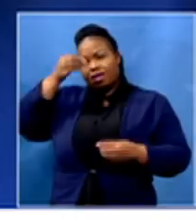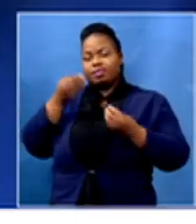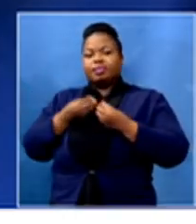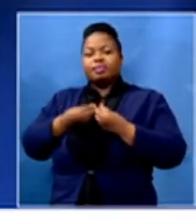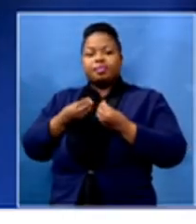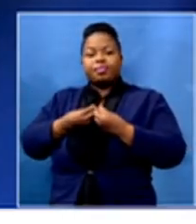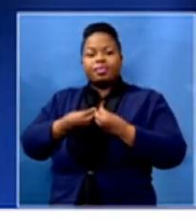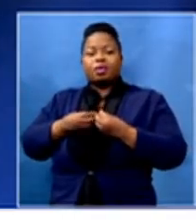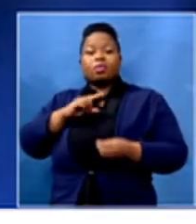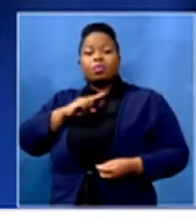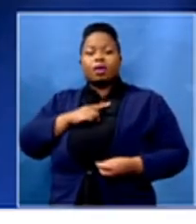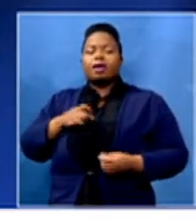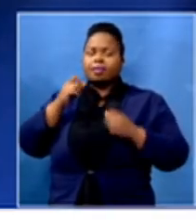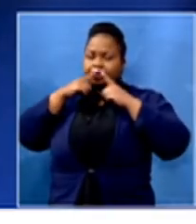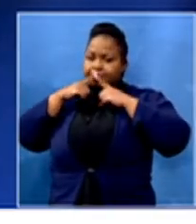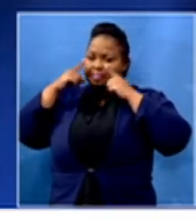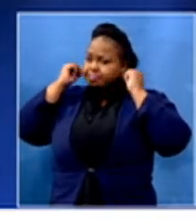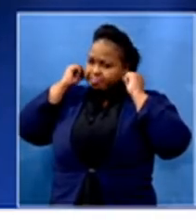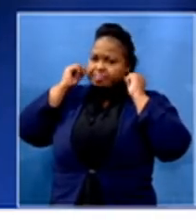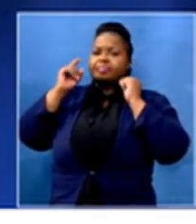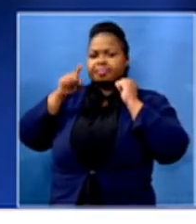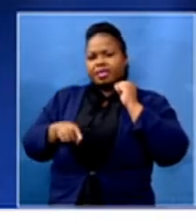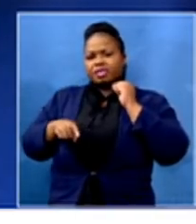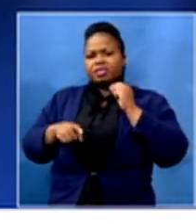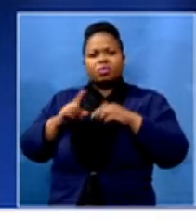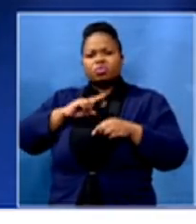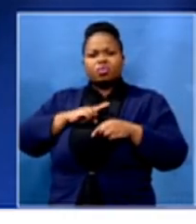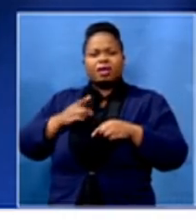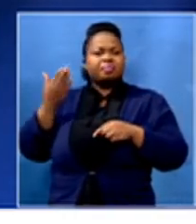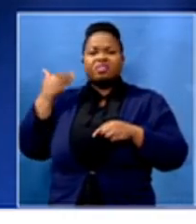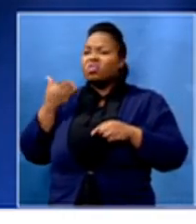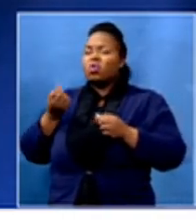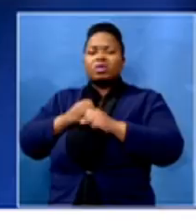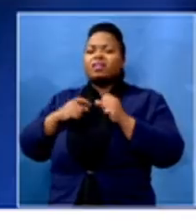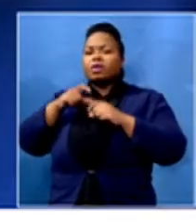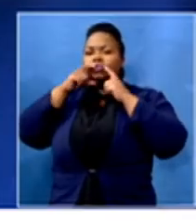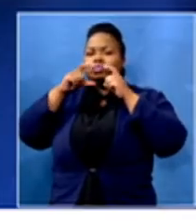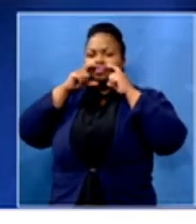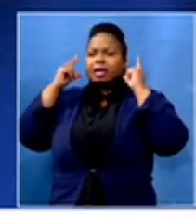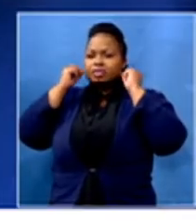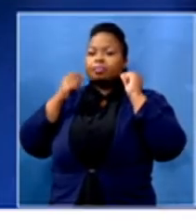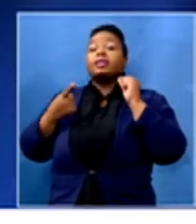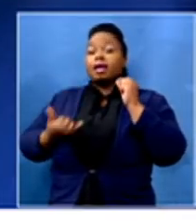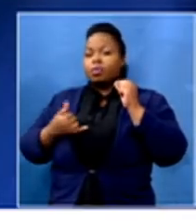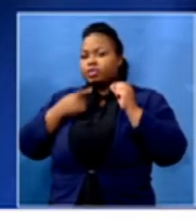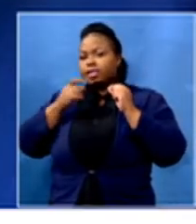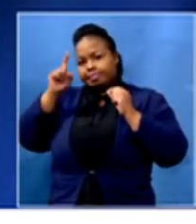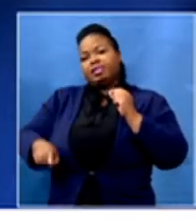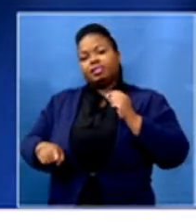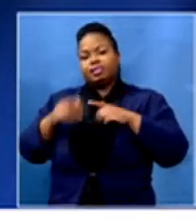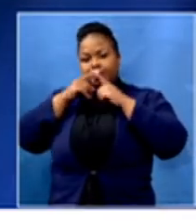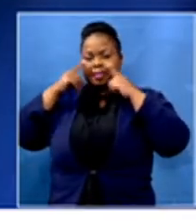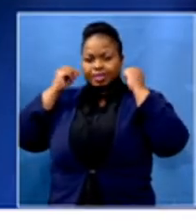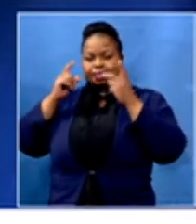we can use masks. At that time, we had not started using masks. But now we're saying we can use masks. And we're saying you must use